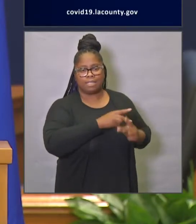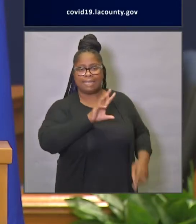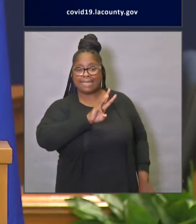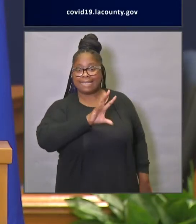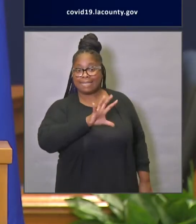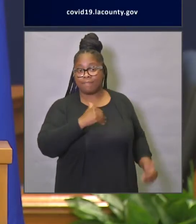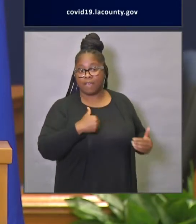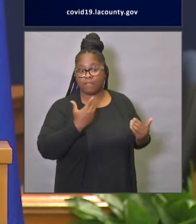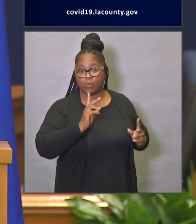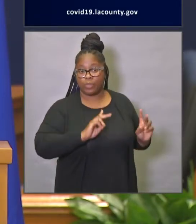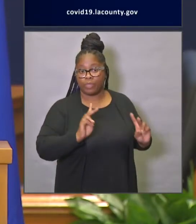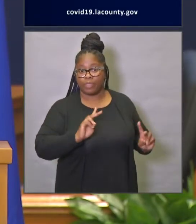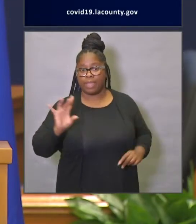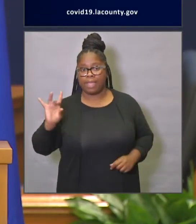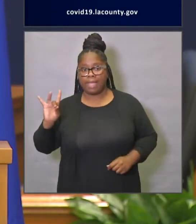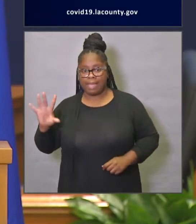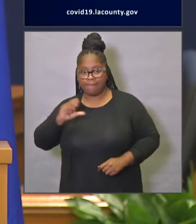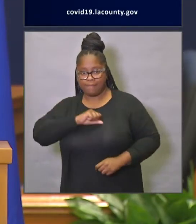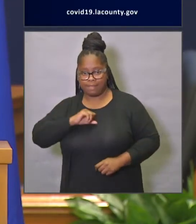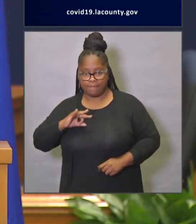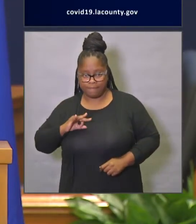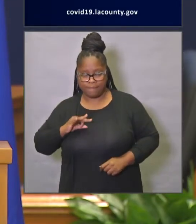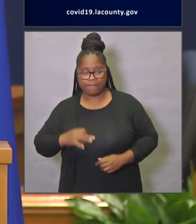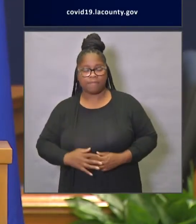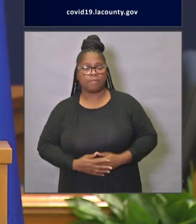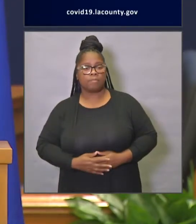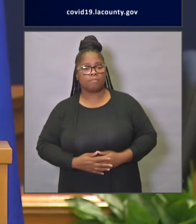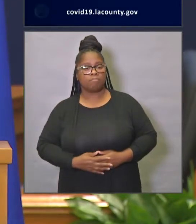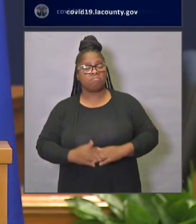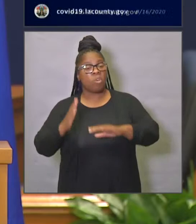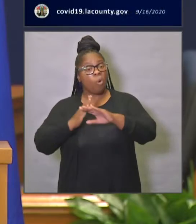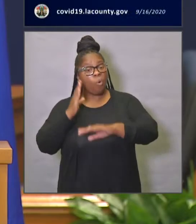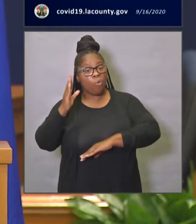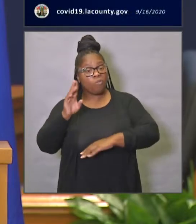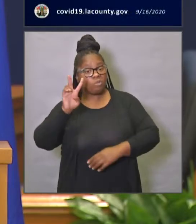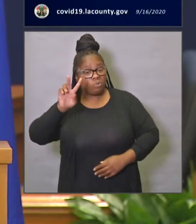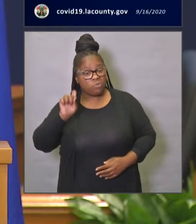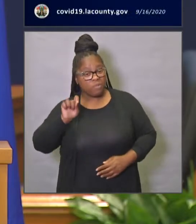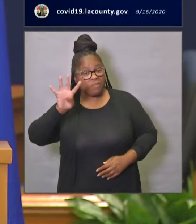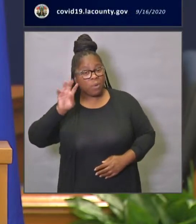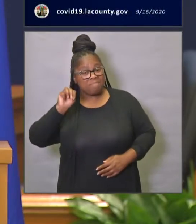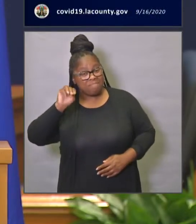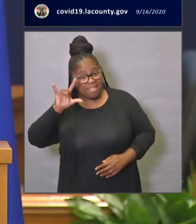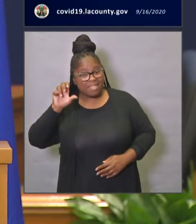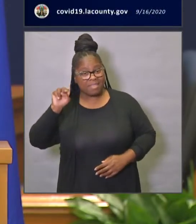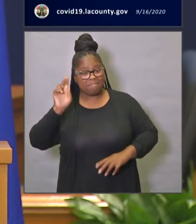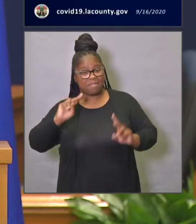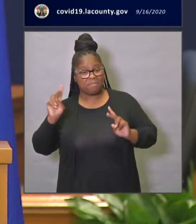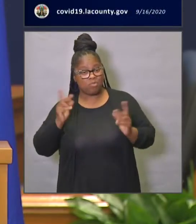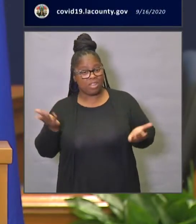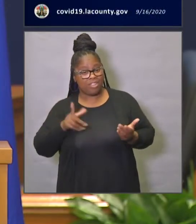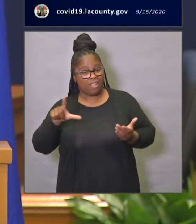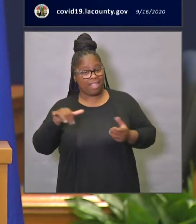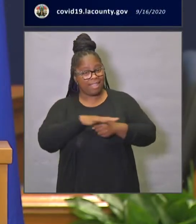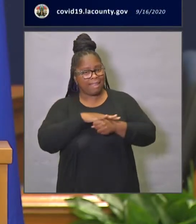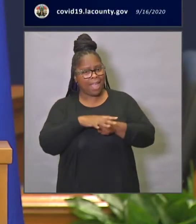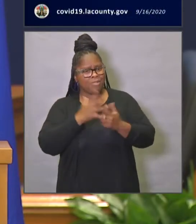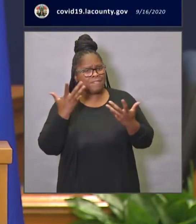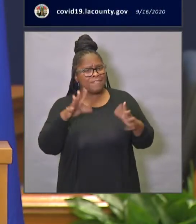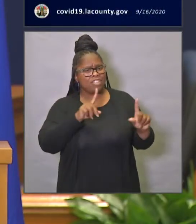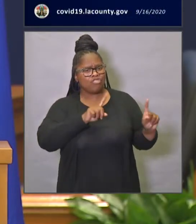youth, and 85 are amongst staff. And over 2.4 million people have been tested here in LA County